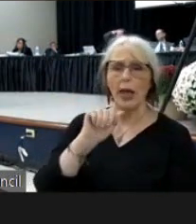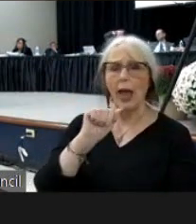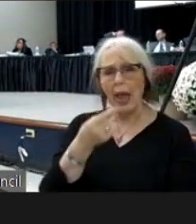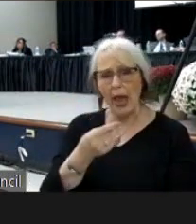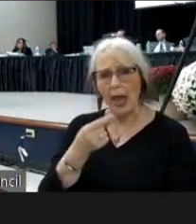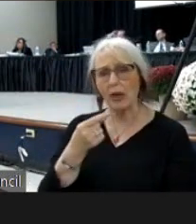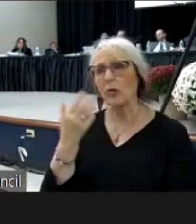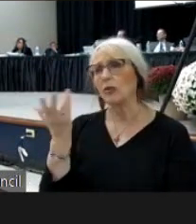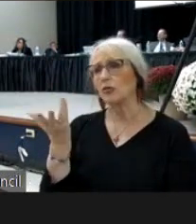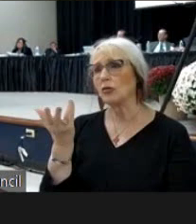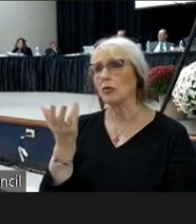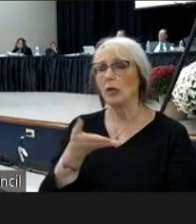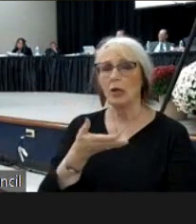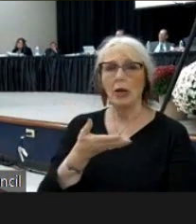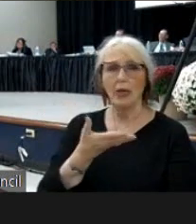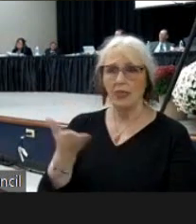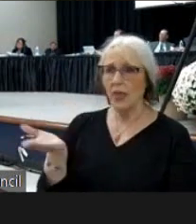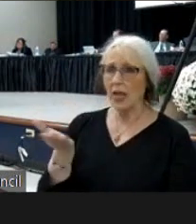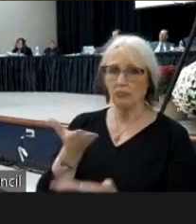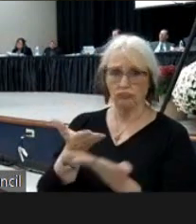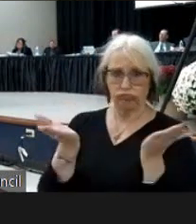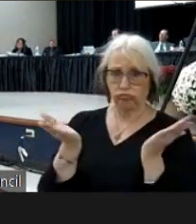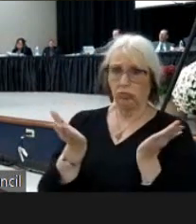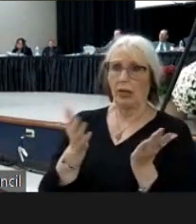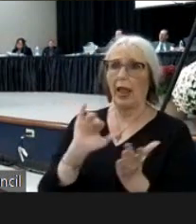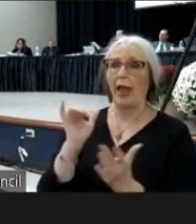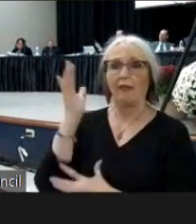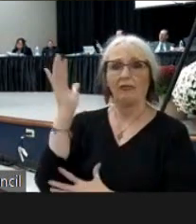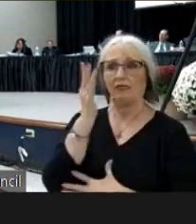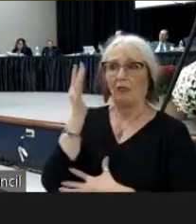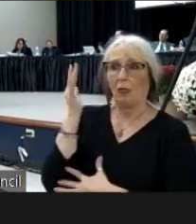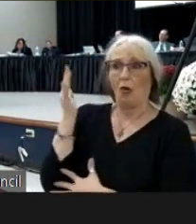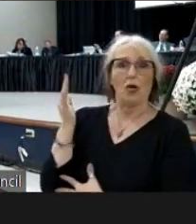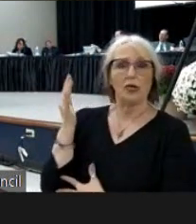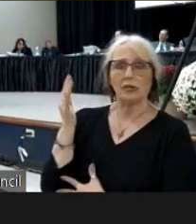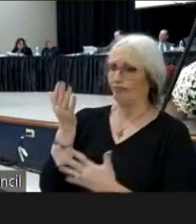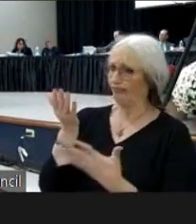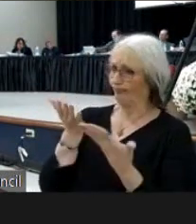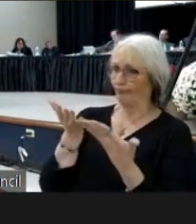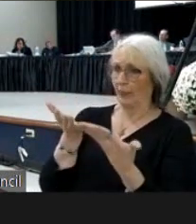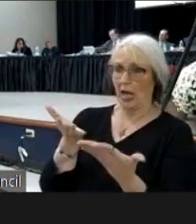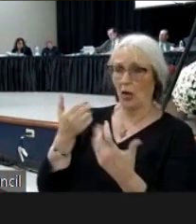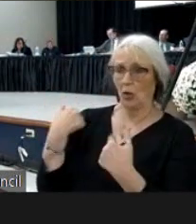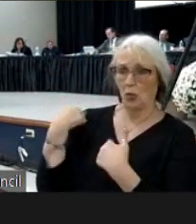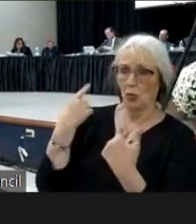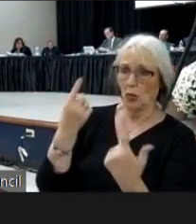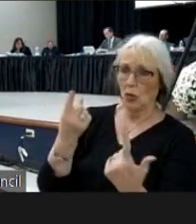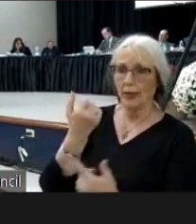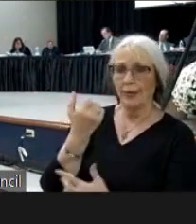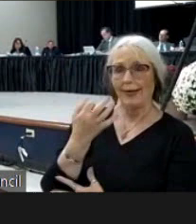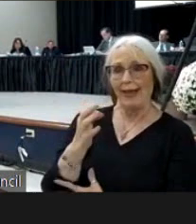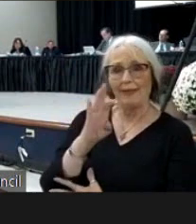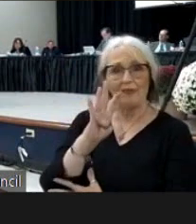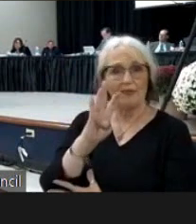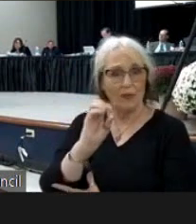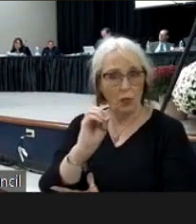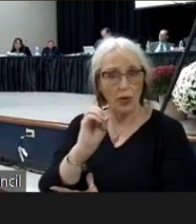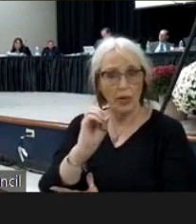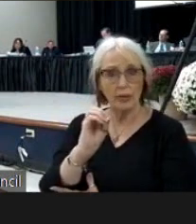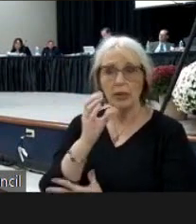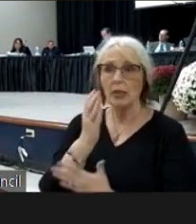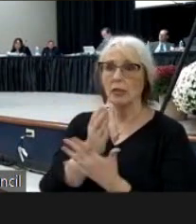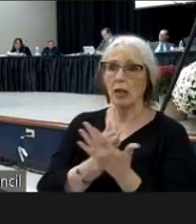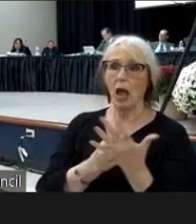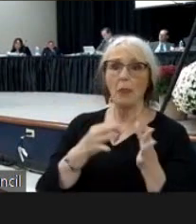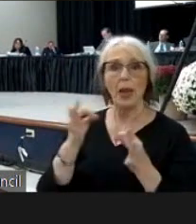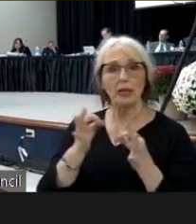on site with some significant forest that has existed at least through the 1940s. Some of the explanation for that